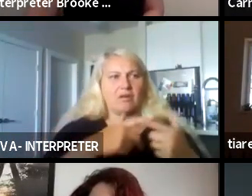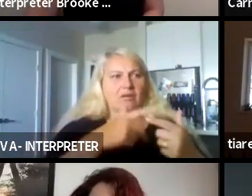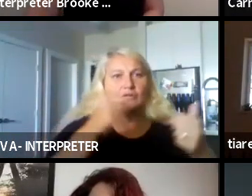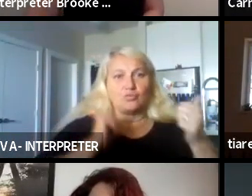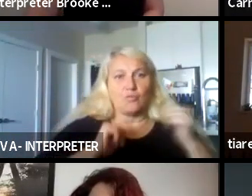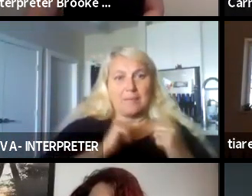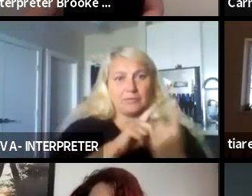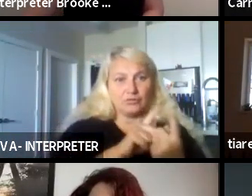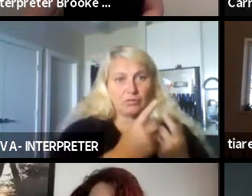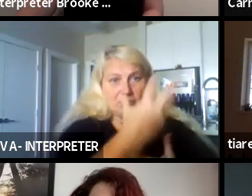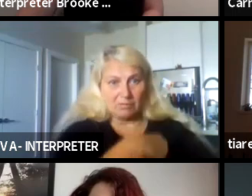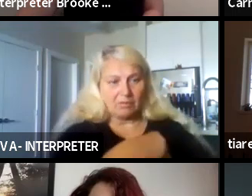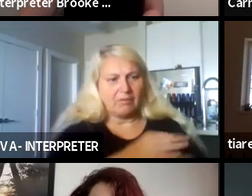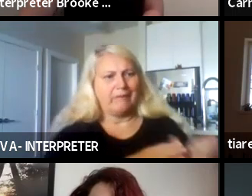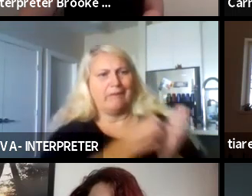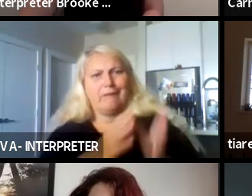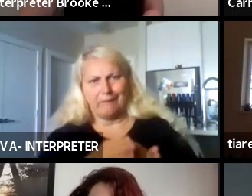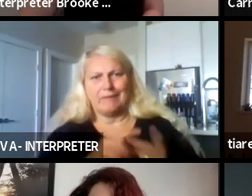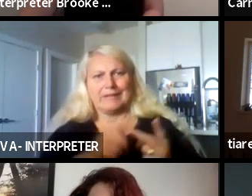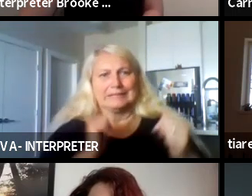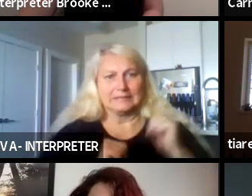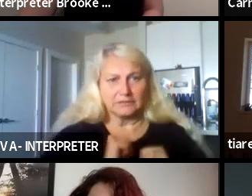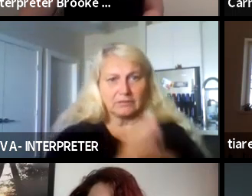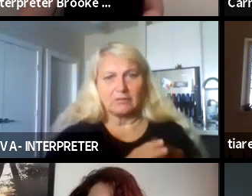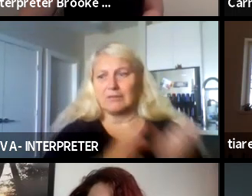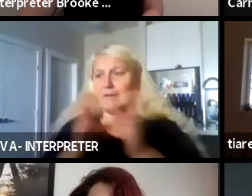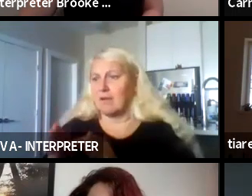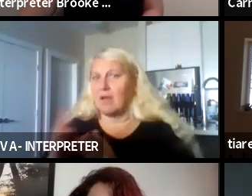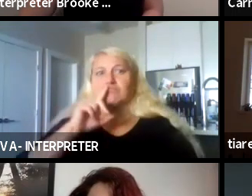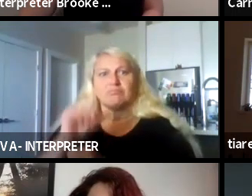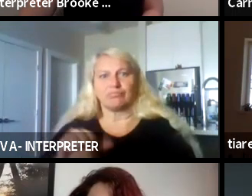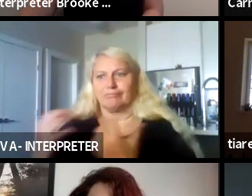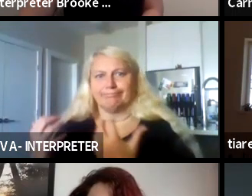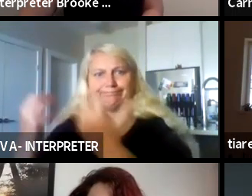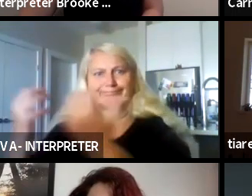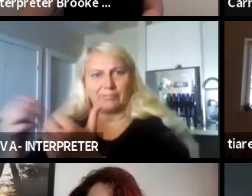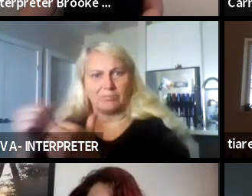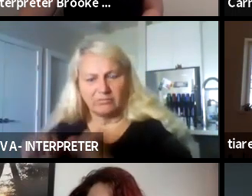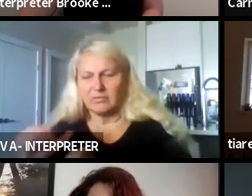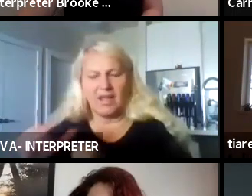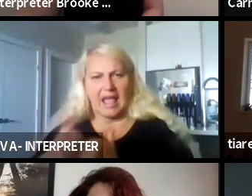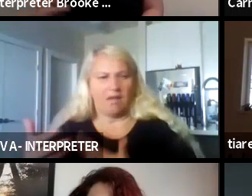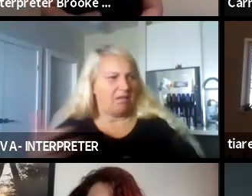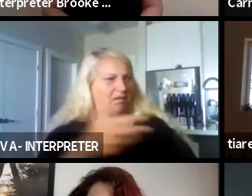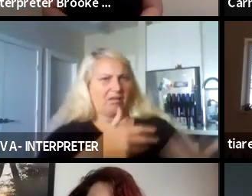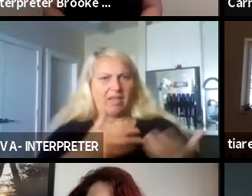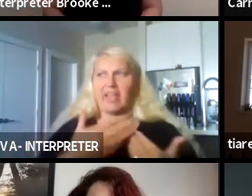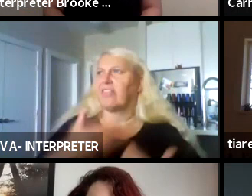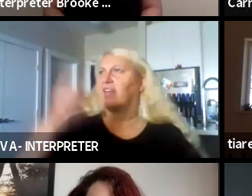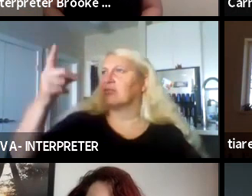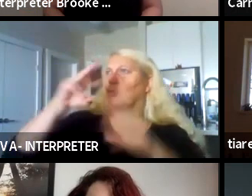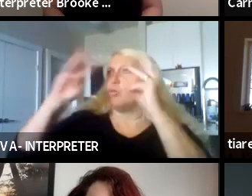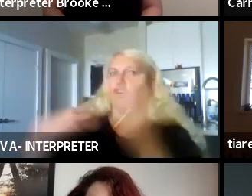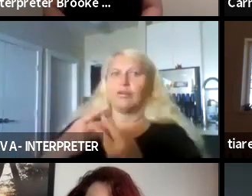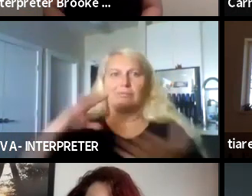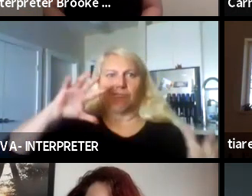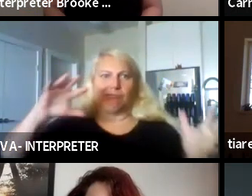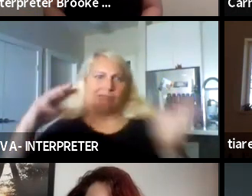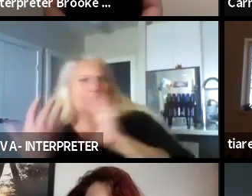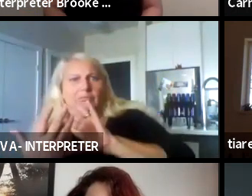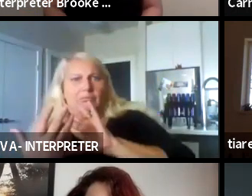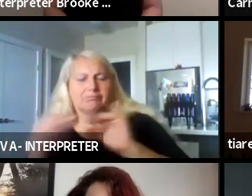performance. And then there's this pandemic happening. So I'm finding a lot of my, I'm feeling called in what I'm producing